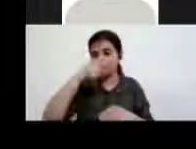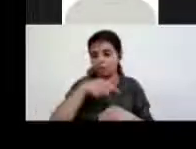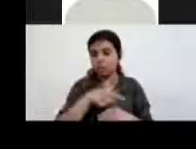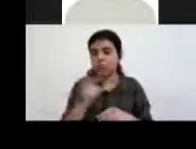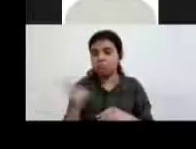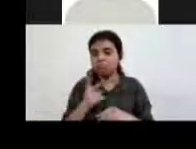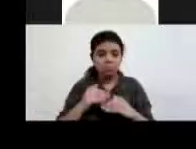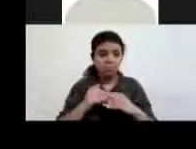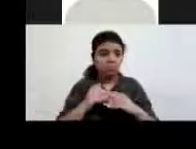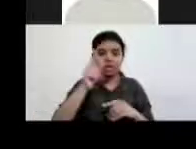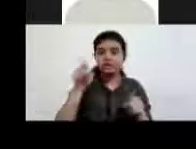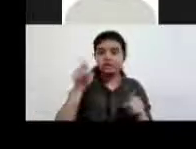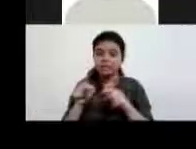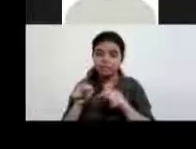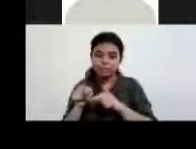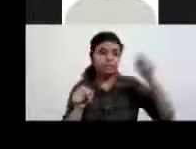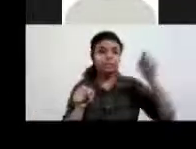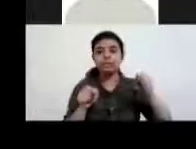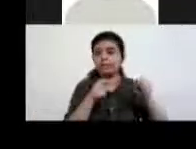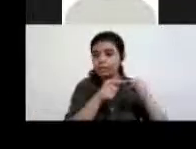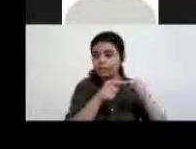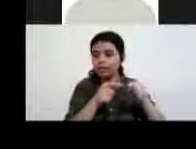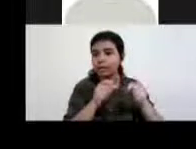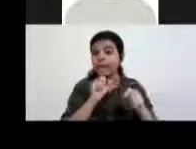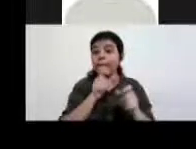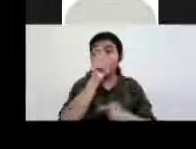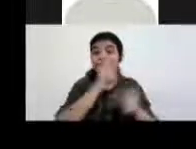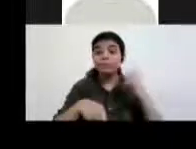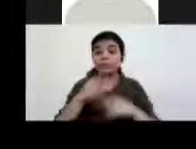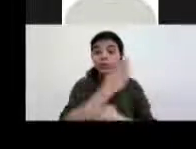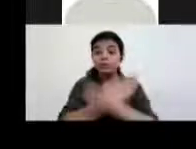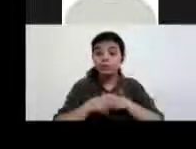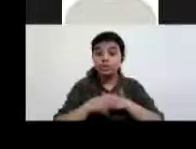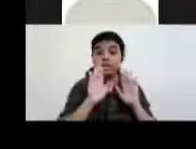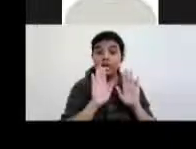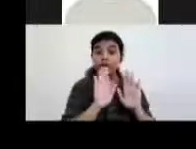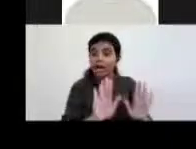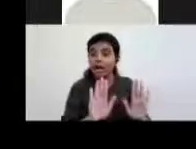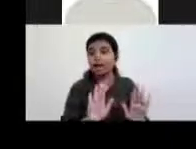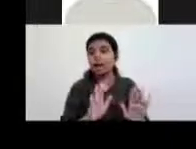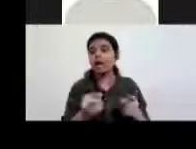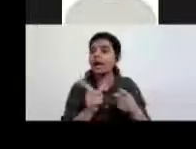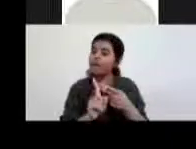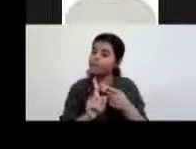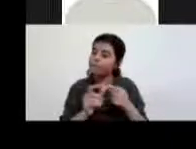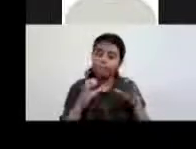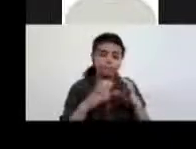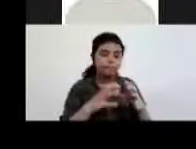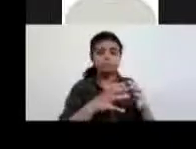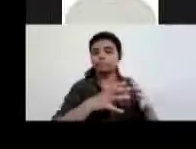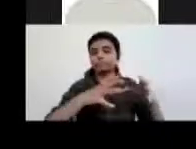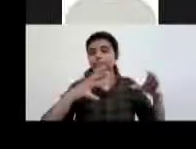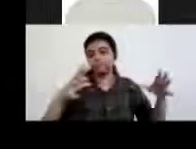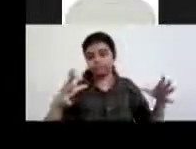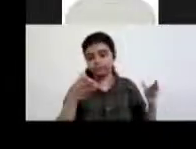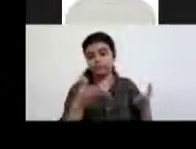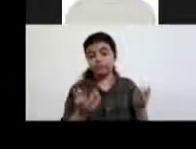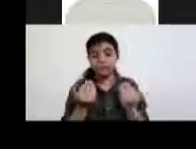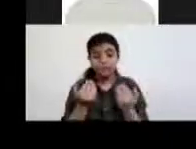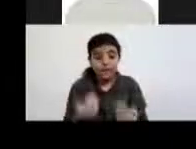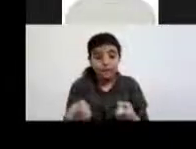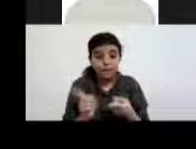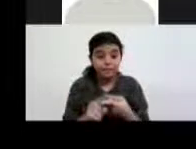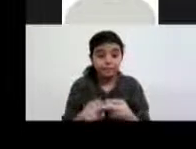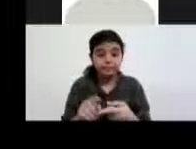a sharp increase in the number of people with disabilities is happening. Already nowadays, every